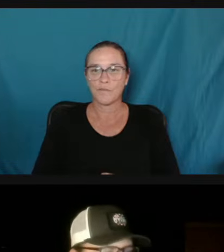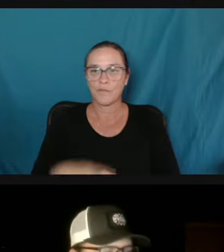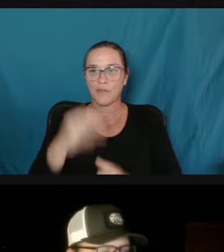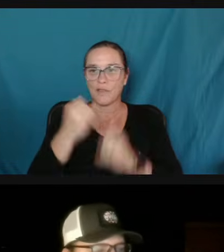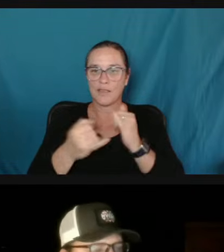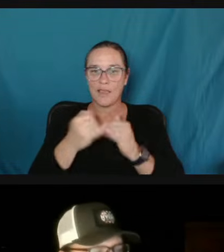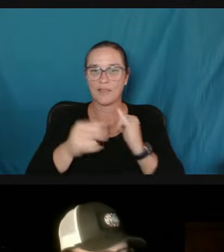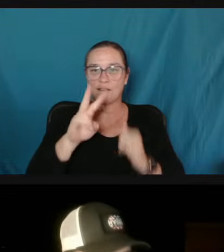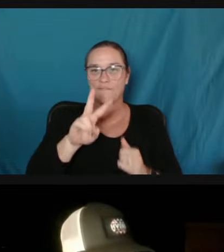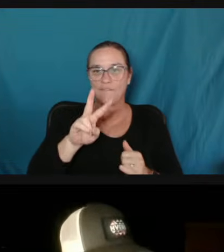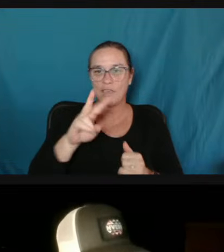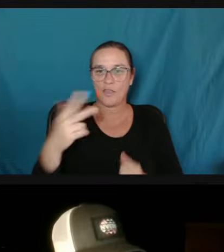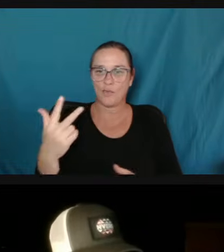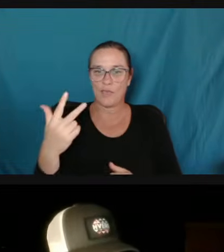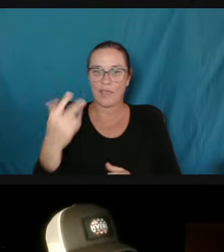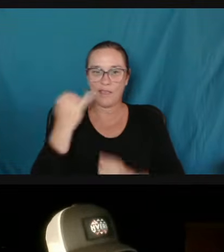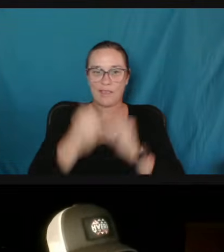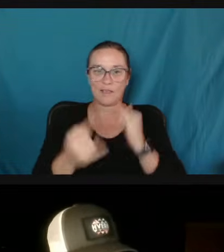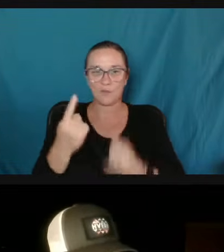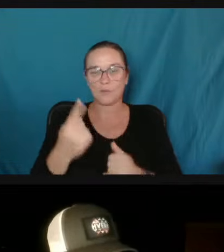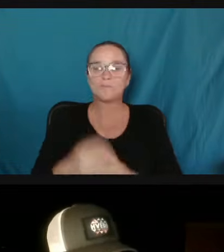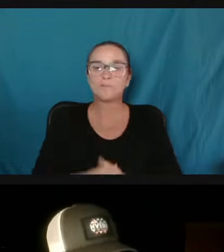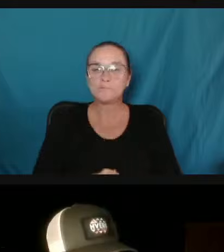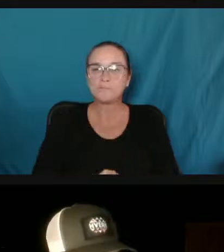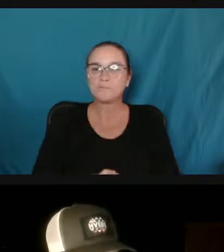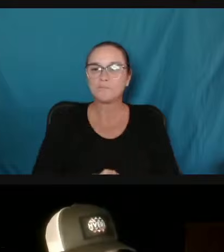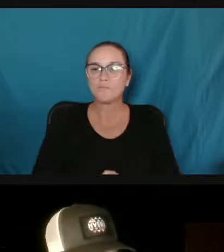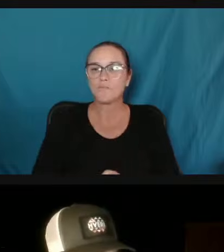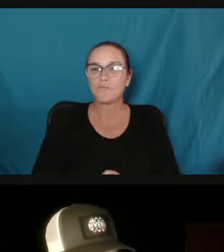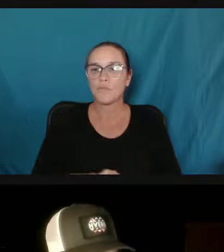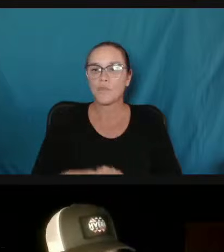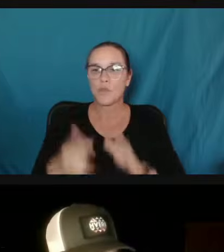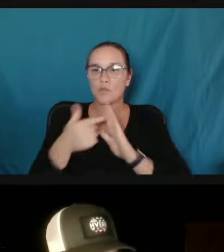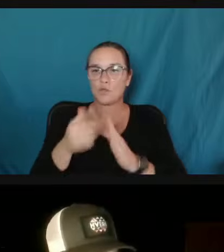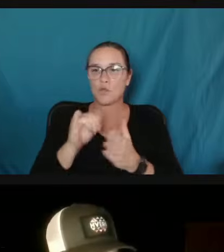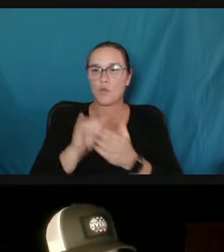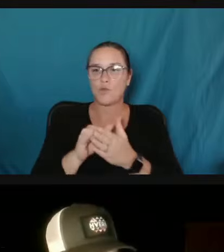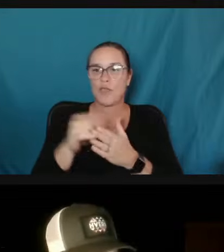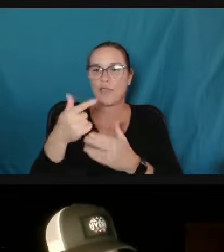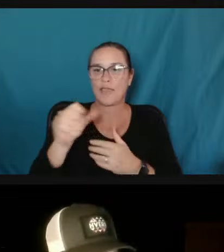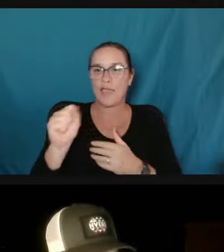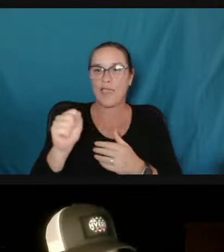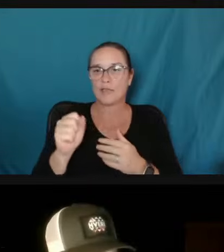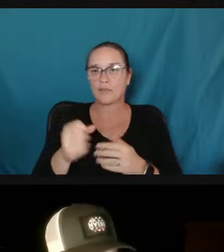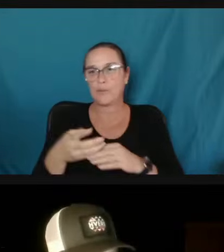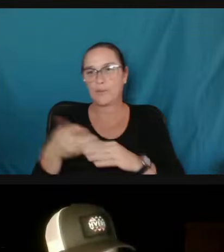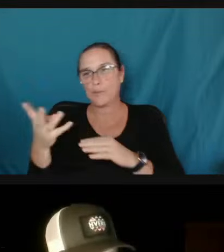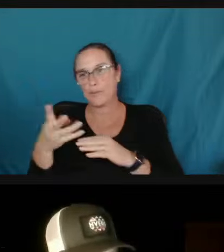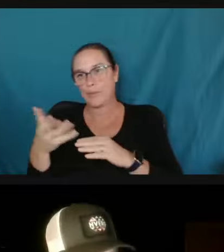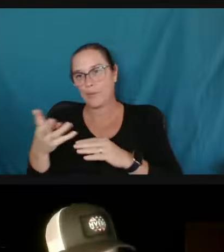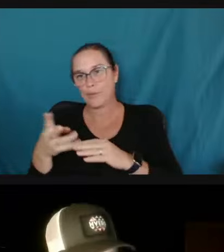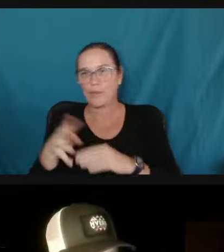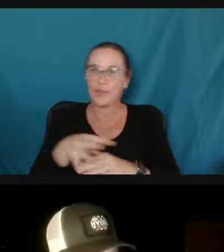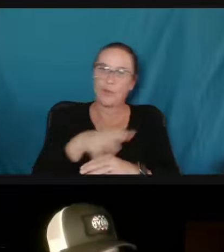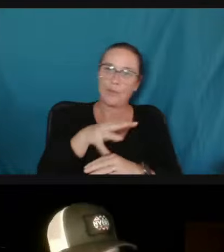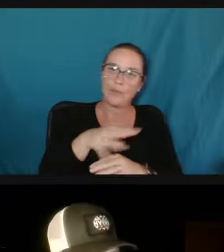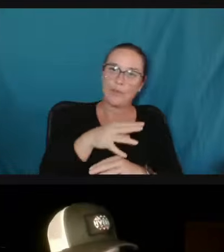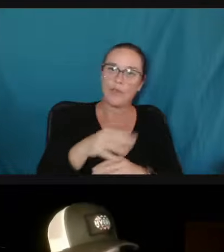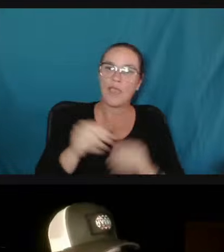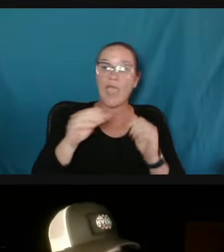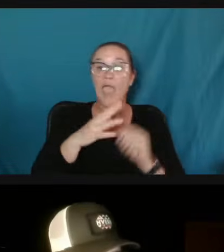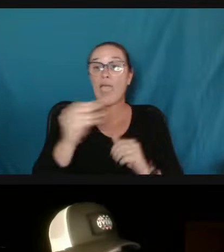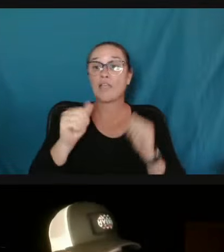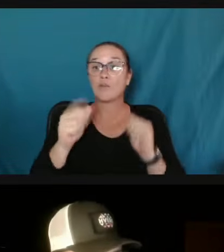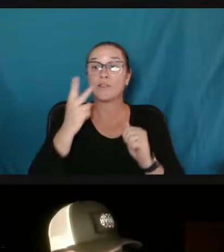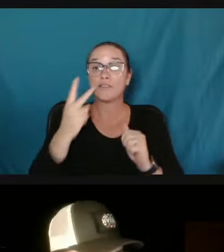V3, our last one here, to show the pattern of the gas. And you see also some sulfur buildup around the